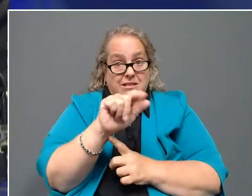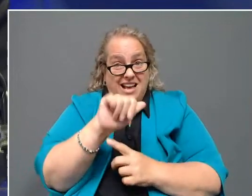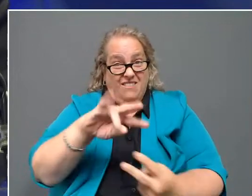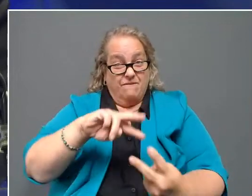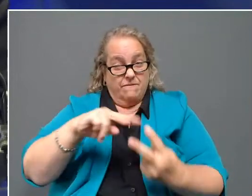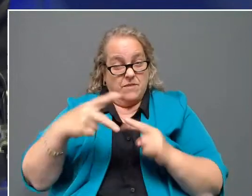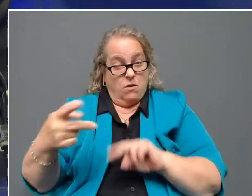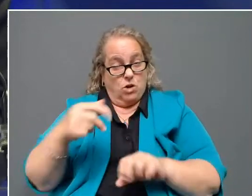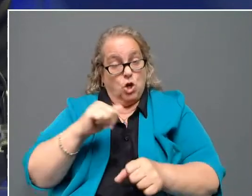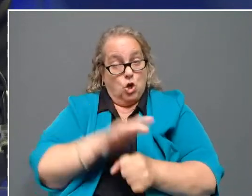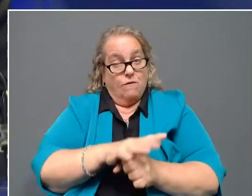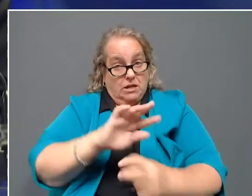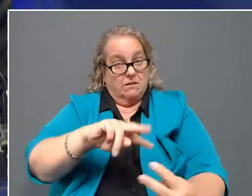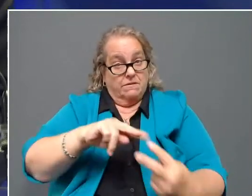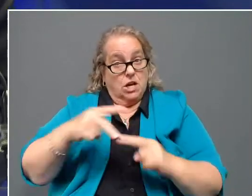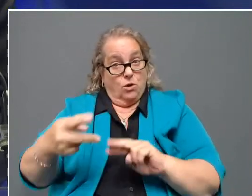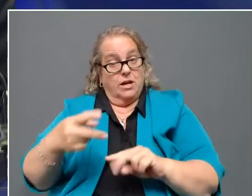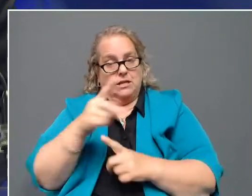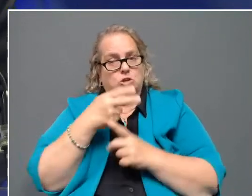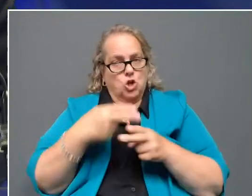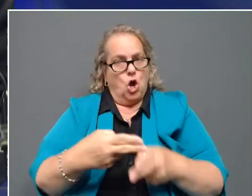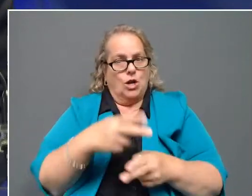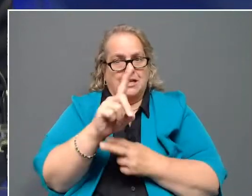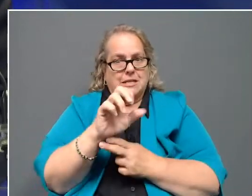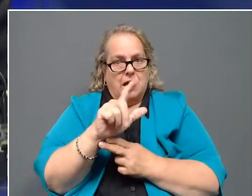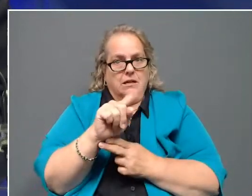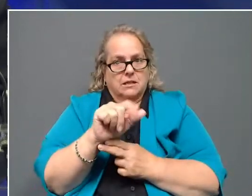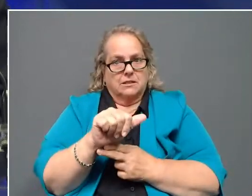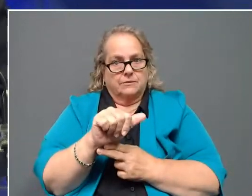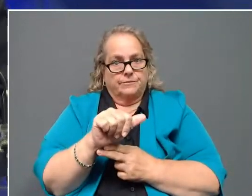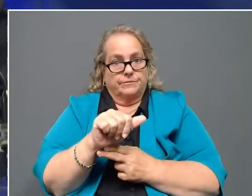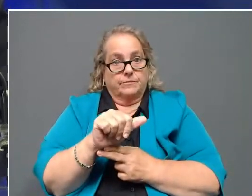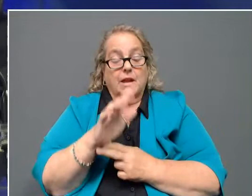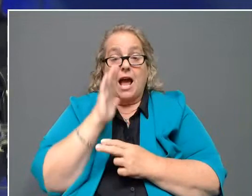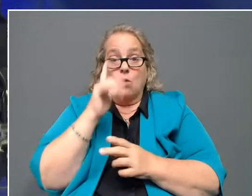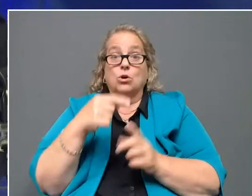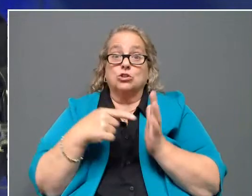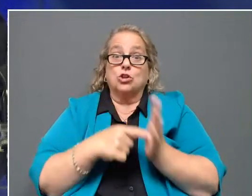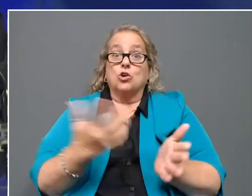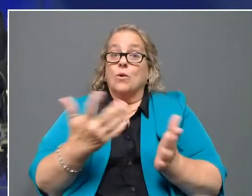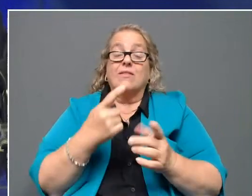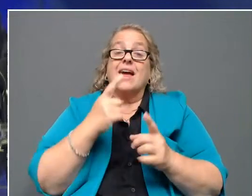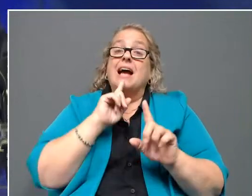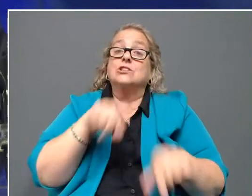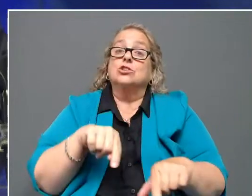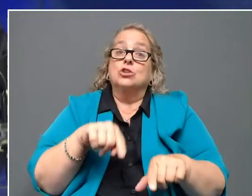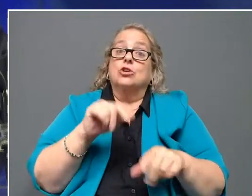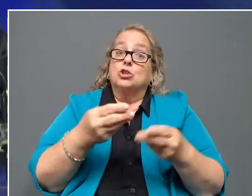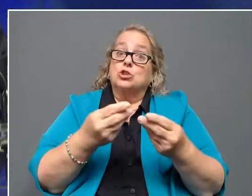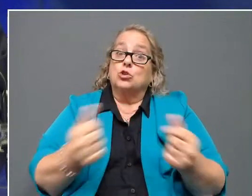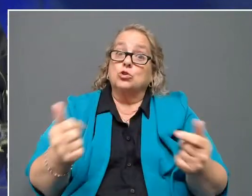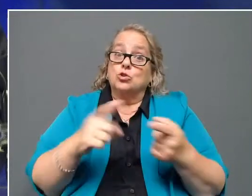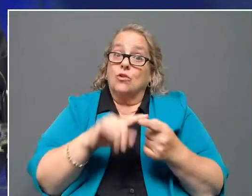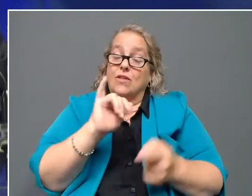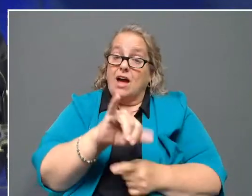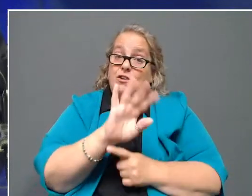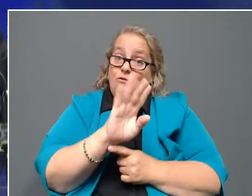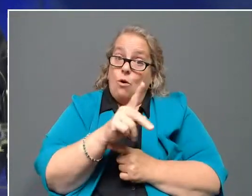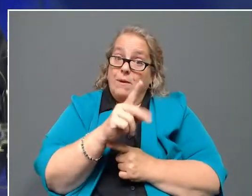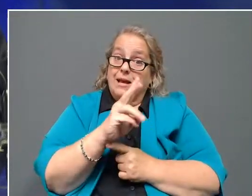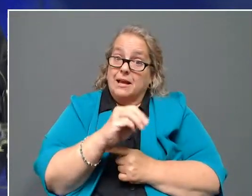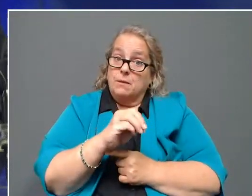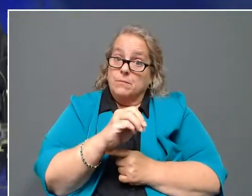go ahead and tell you the answer. The solution that we're going to give at that 4 p.m. press conference is